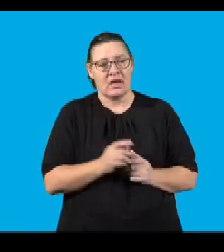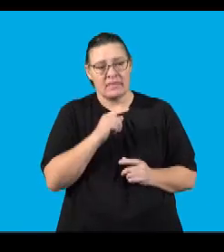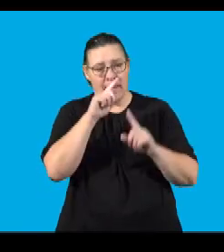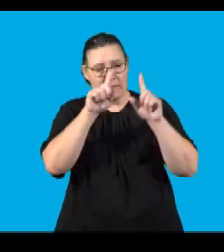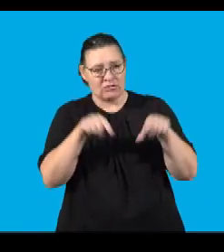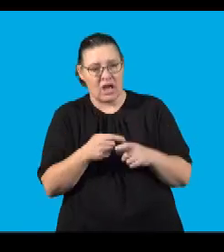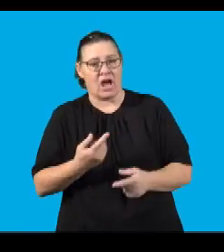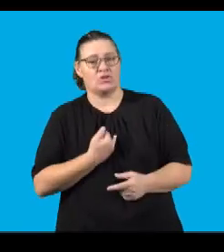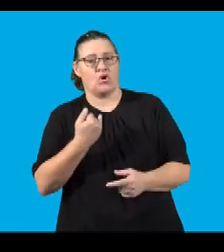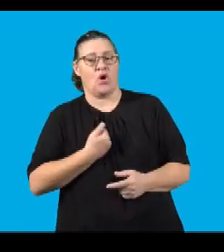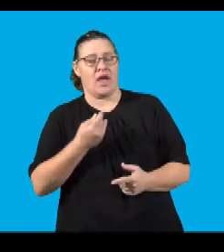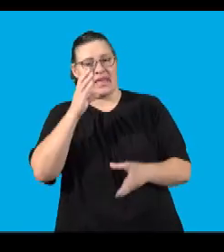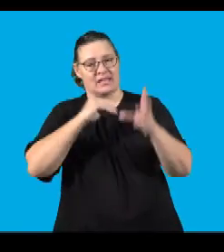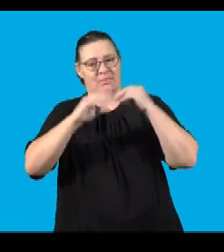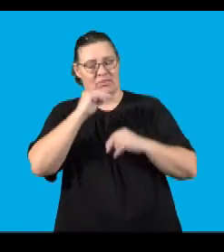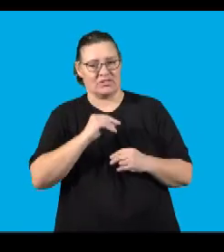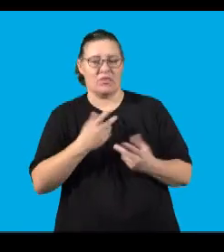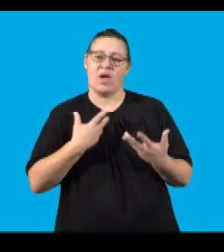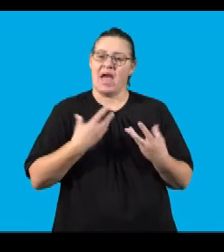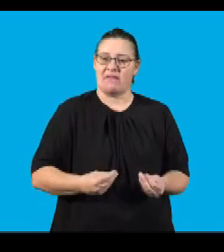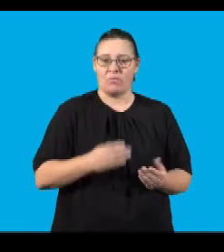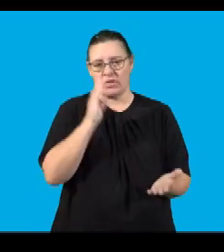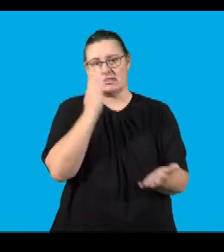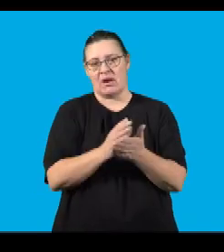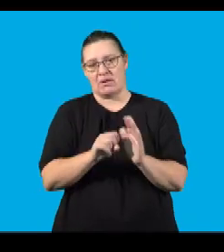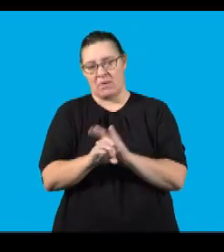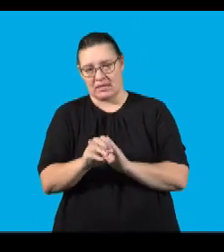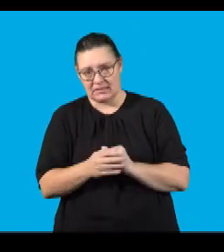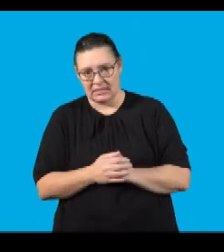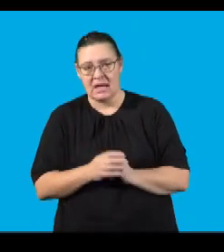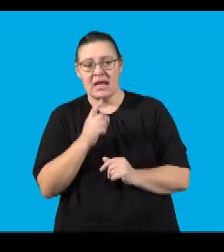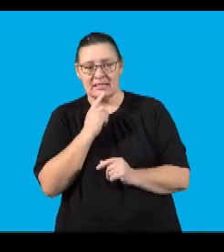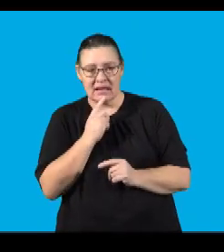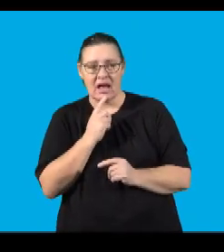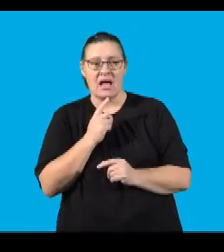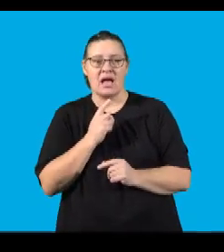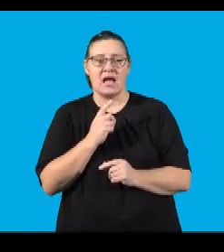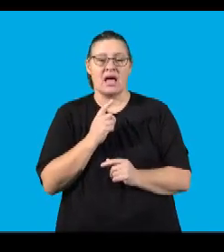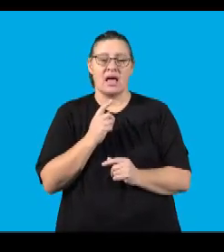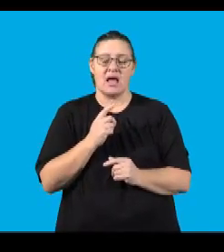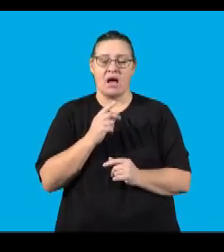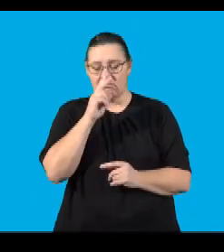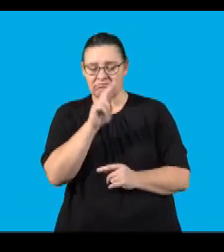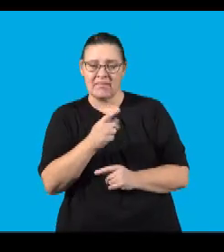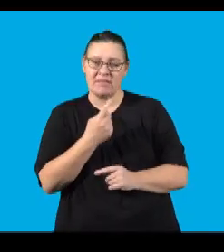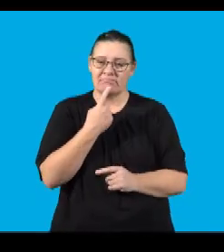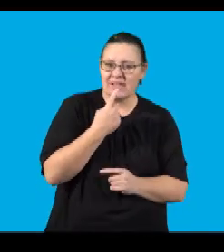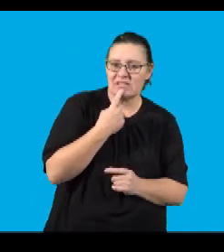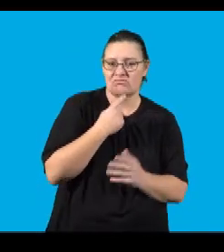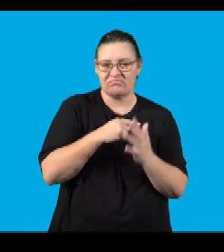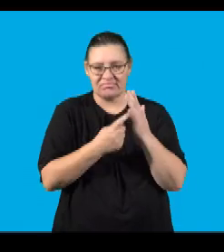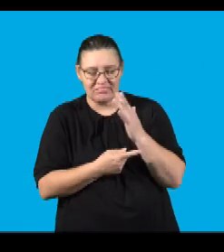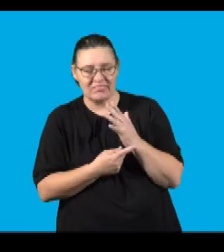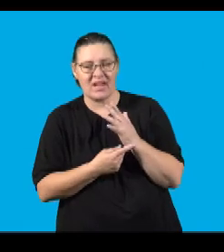picture shows enjoying the experience one can have with direct marketing. It shows the sensory experience. There's